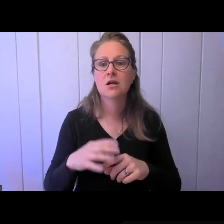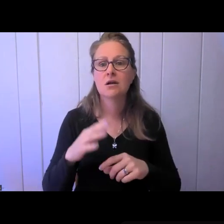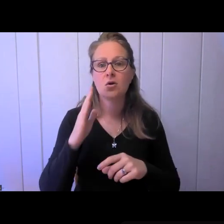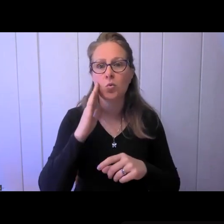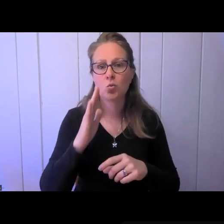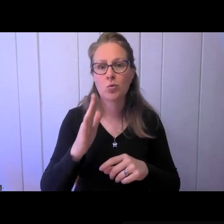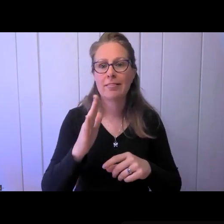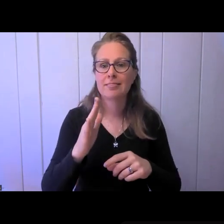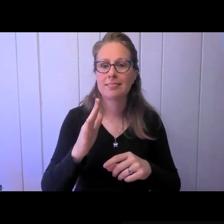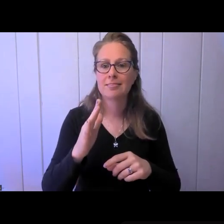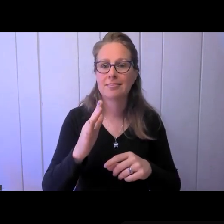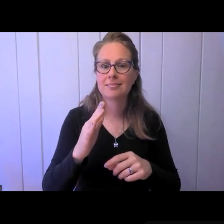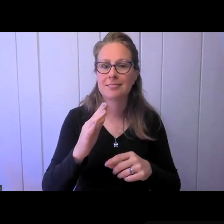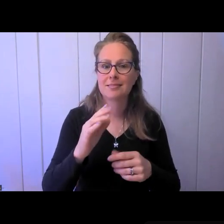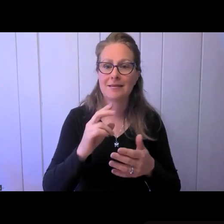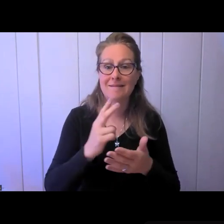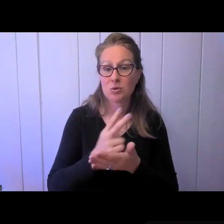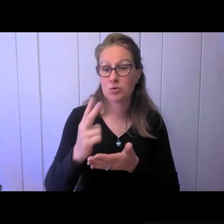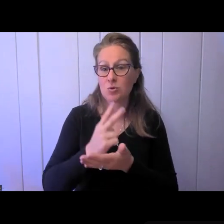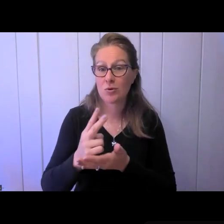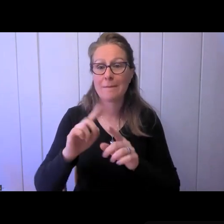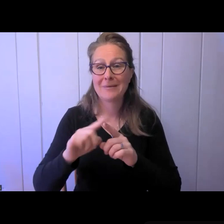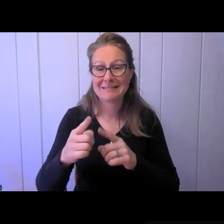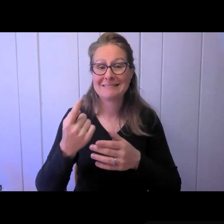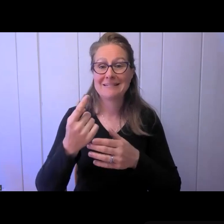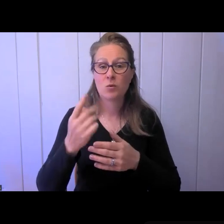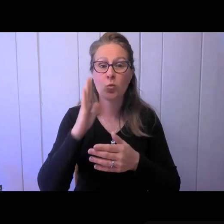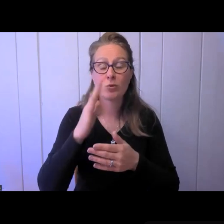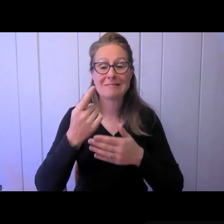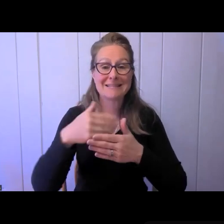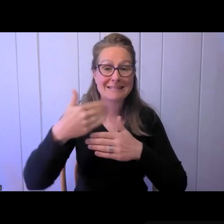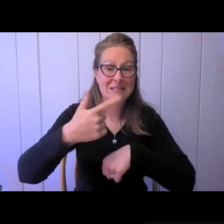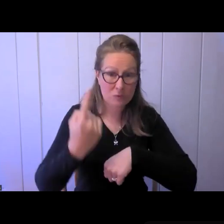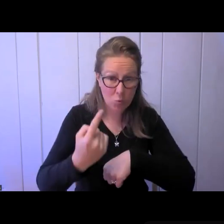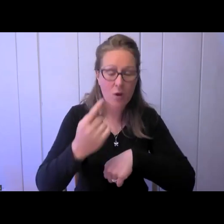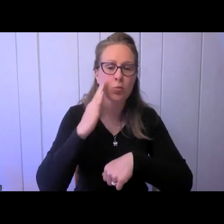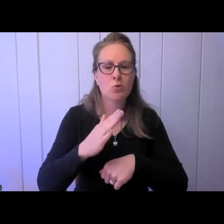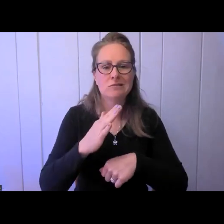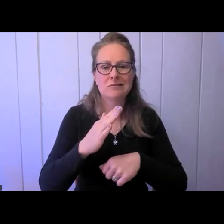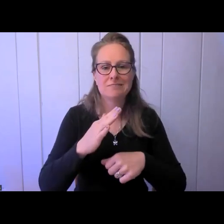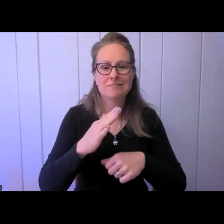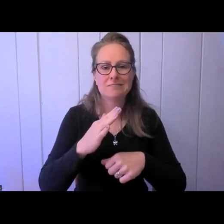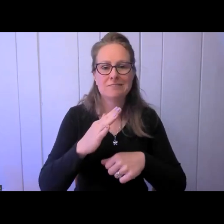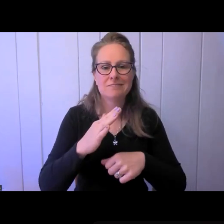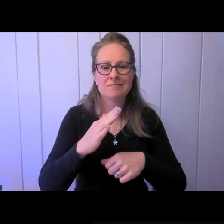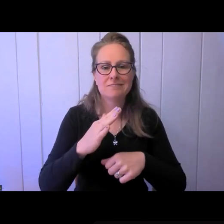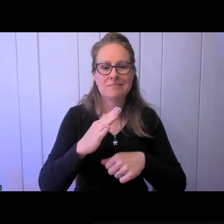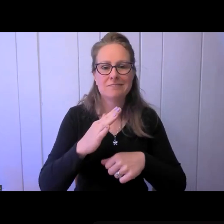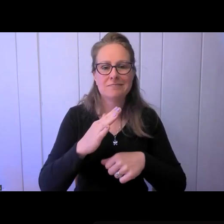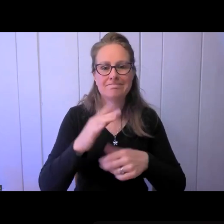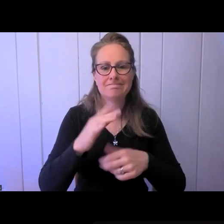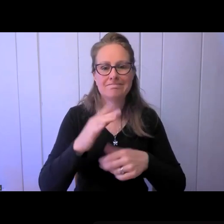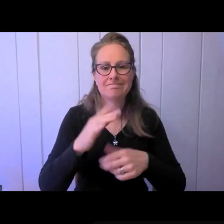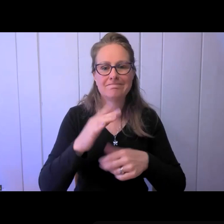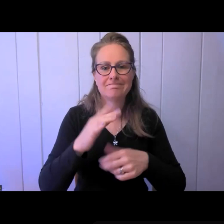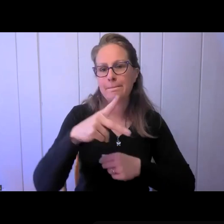2 weeks because of the Wilmington pop-up. So feel free to look in your email for the one after that. Okay, and Cynthia left